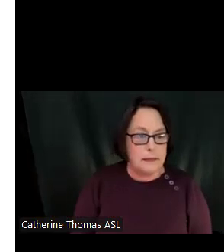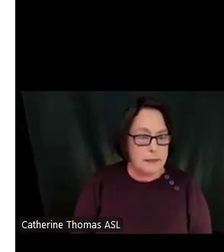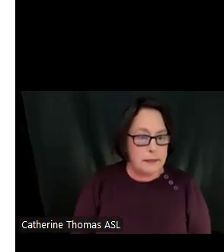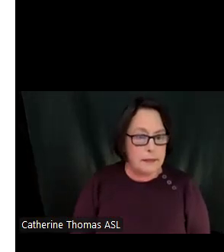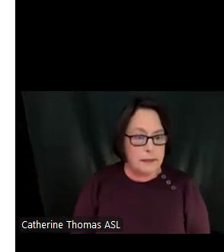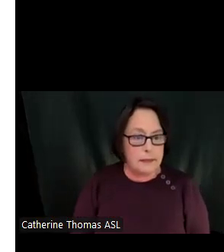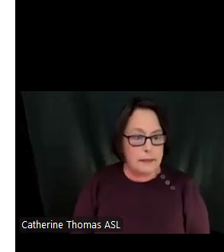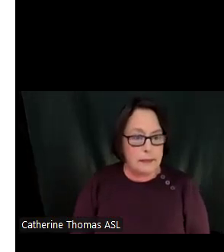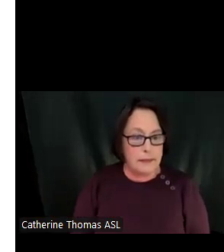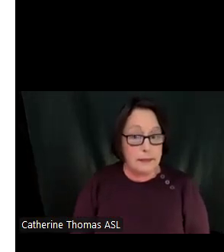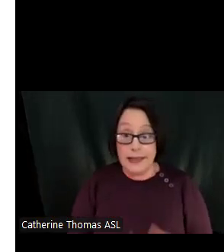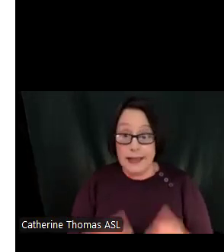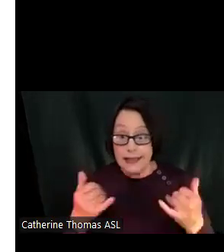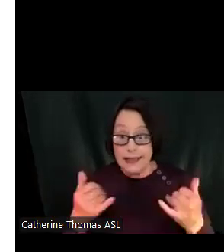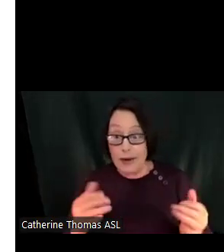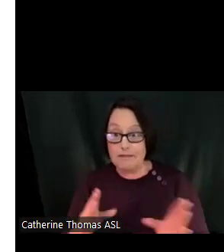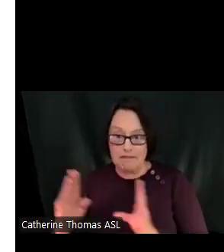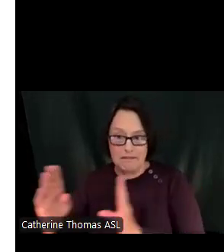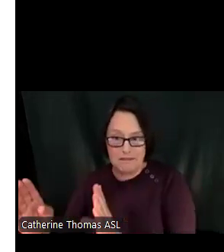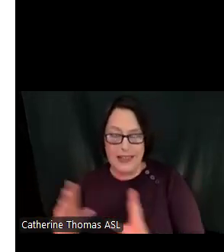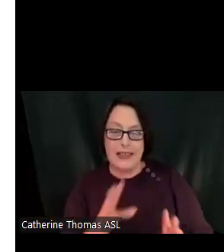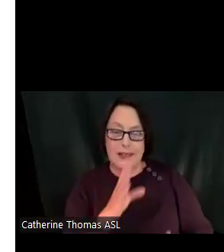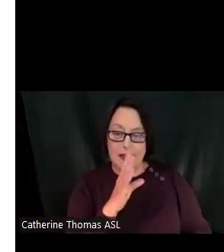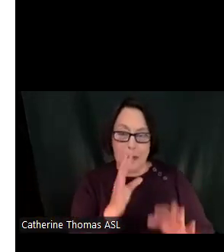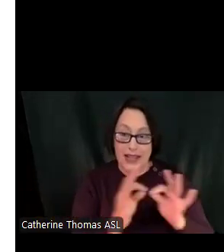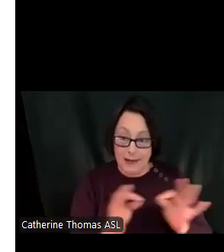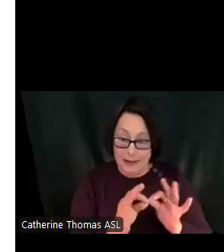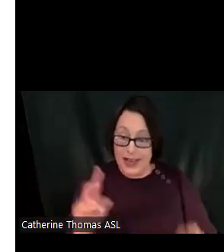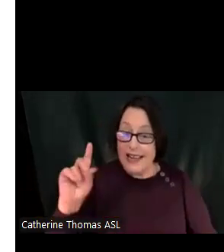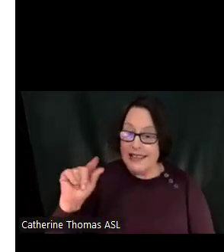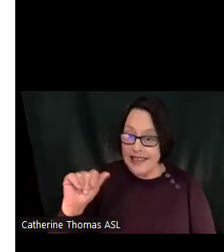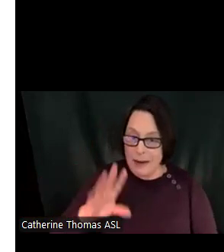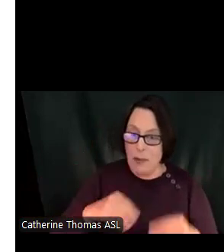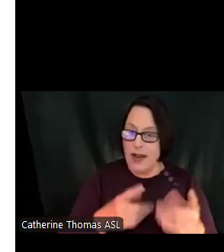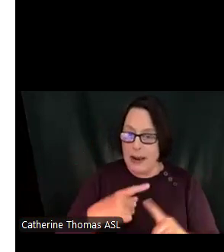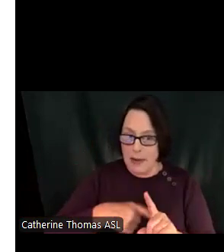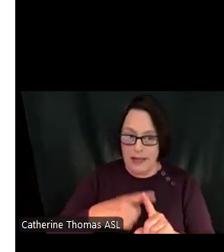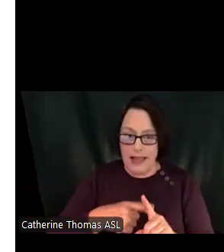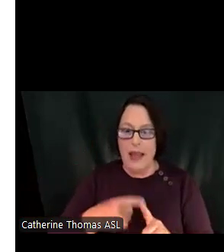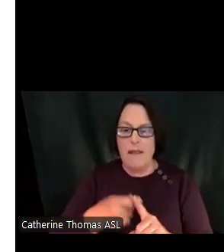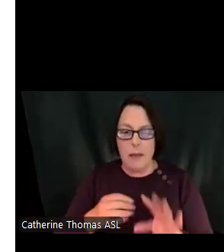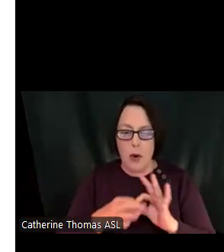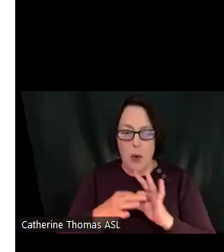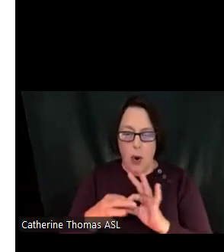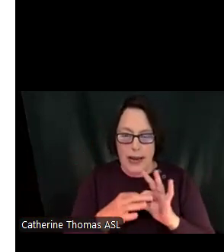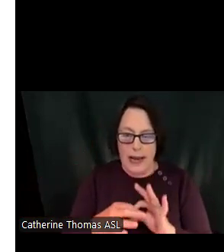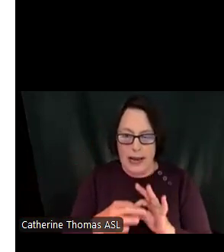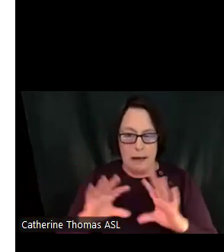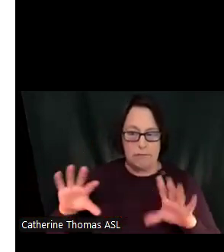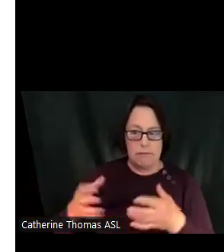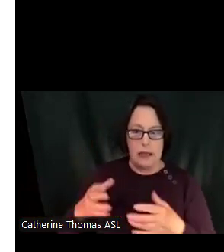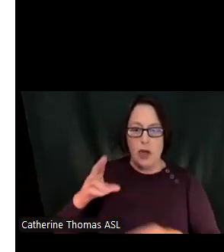Now, onto our spoken language dashboard. Data is provided monthly from our coordinating entity, Universal Language